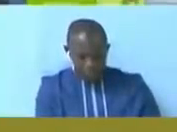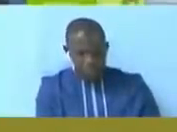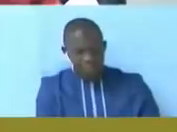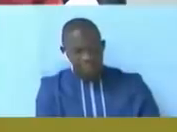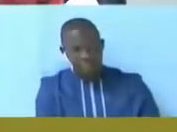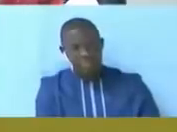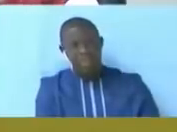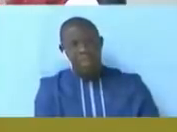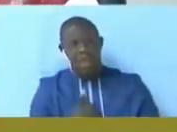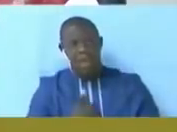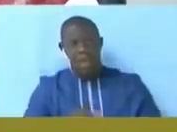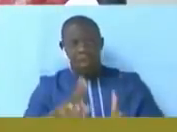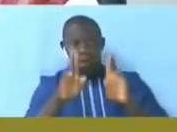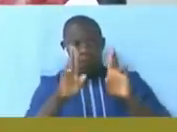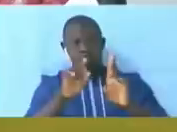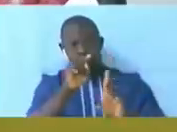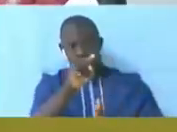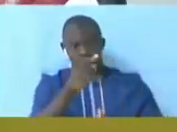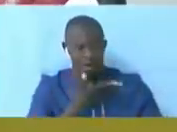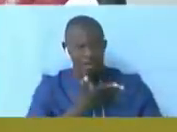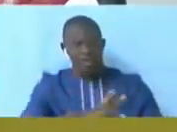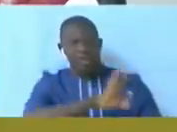I hope you had a very good lunch.